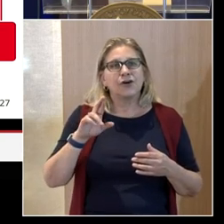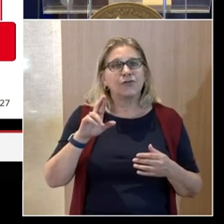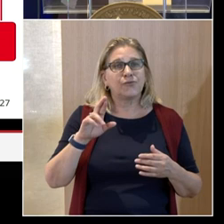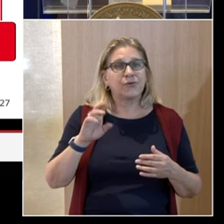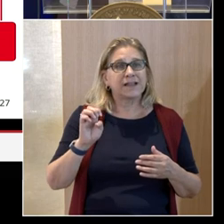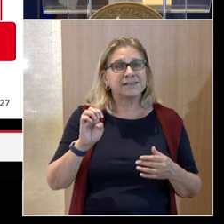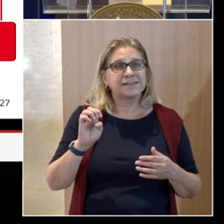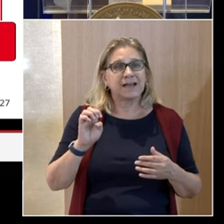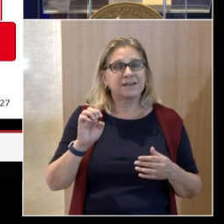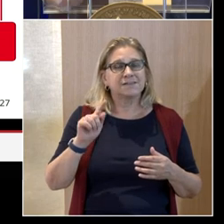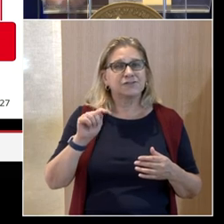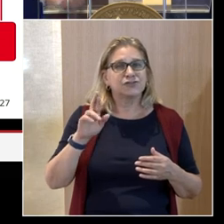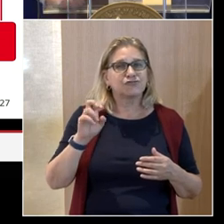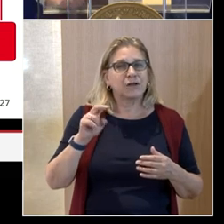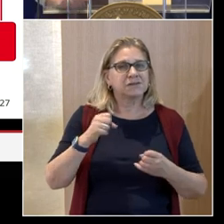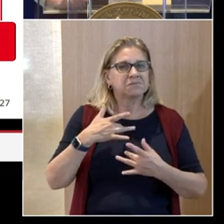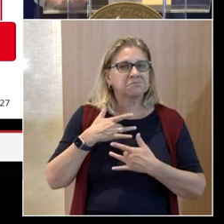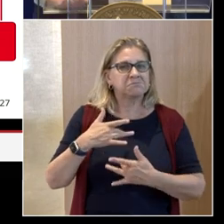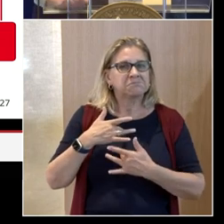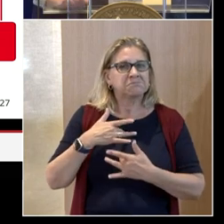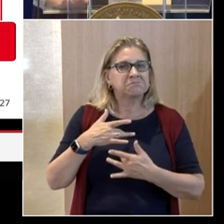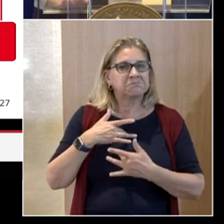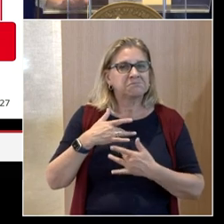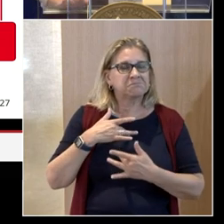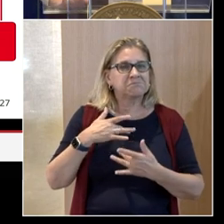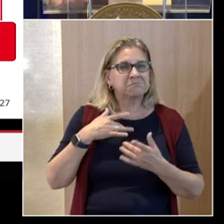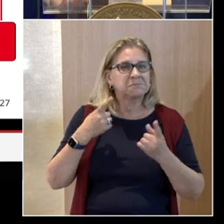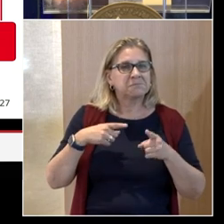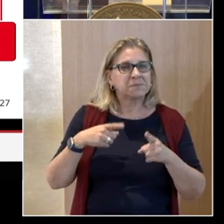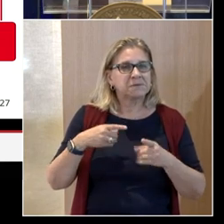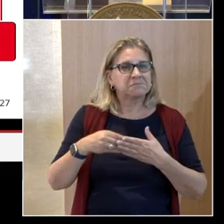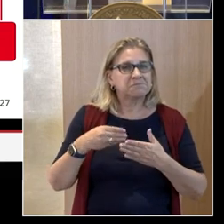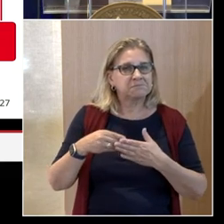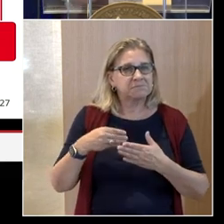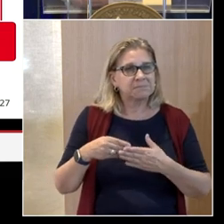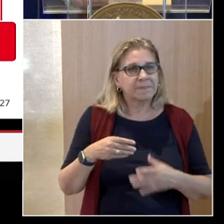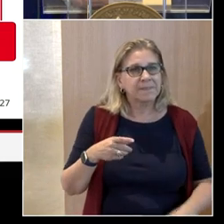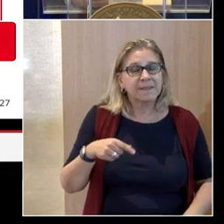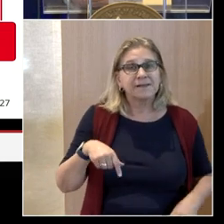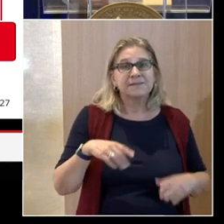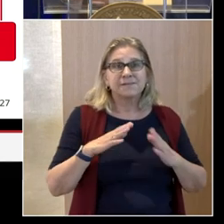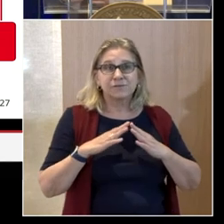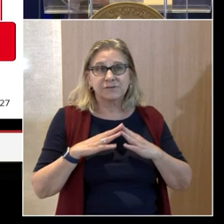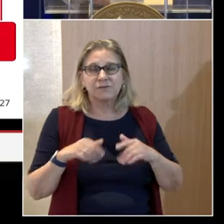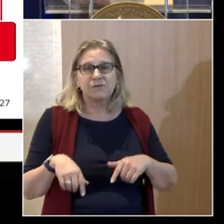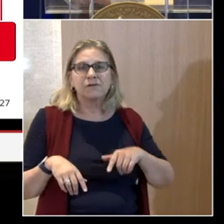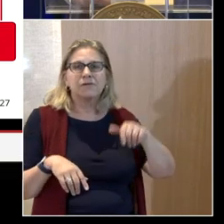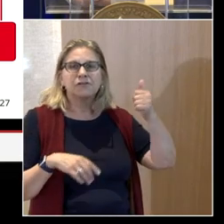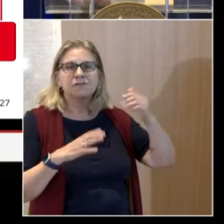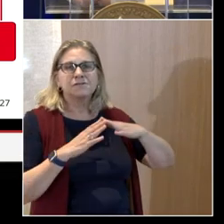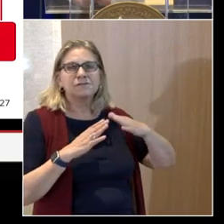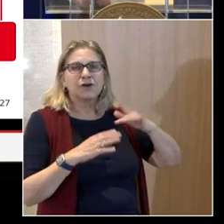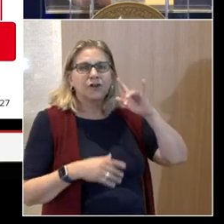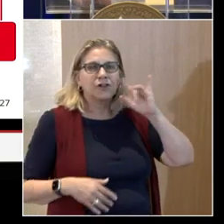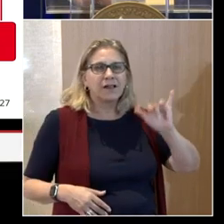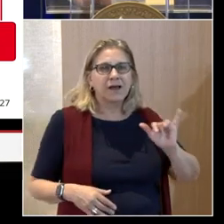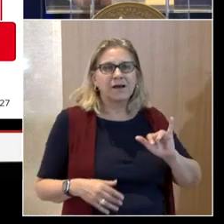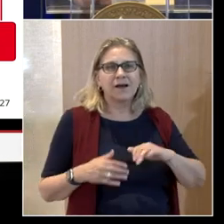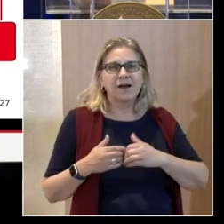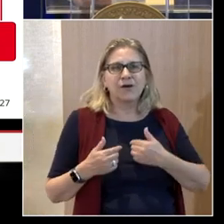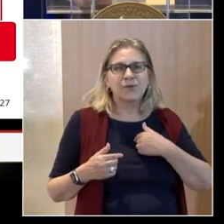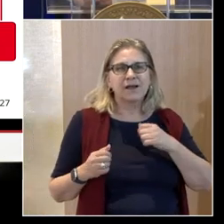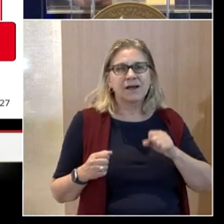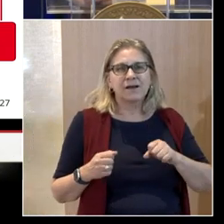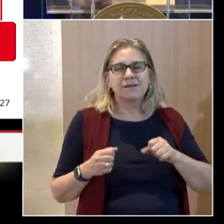downtowns. You saw that really cool map with some cool nodes and corridors, and looking at how we might divide up downtown into some different places.